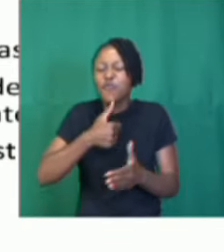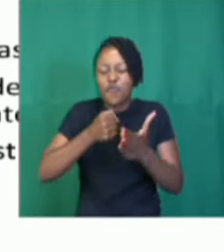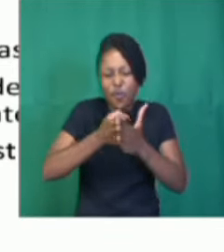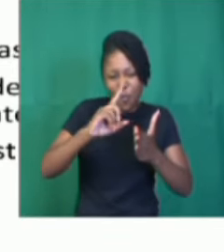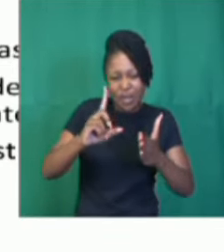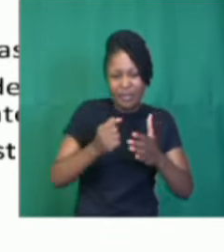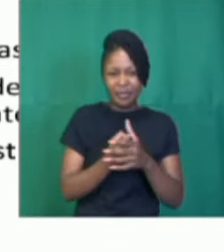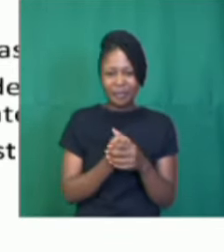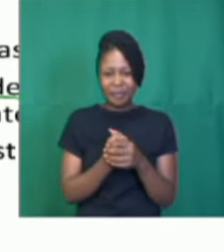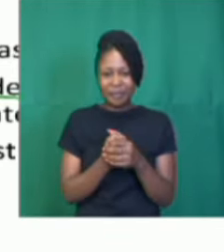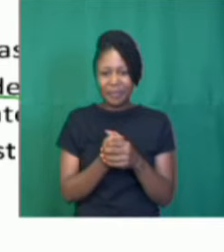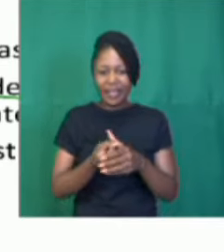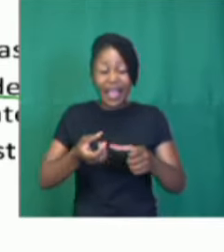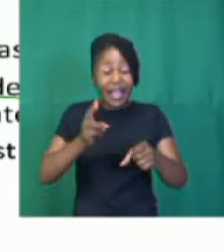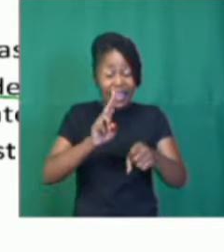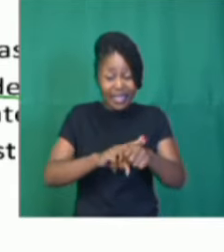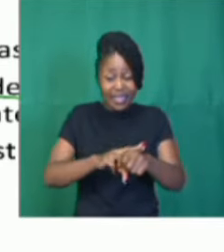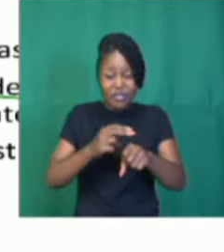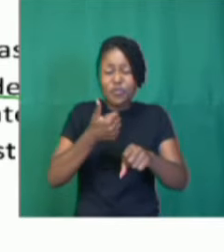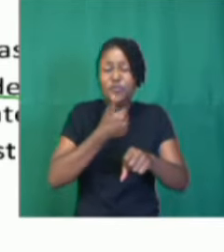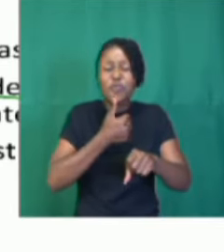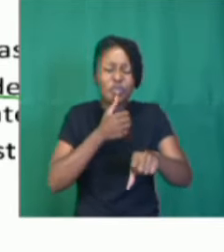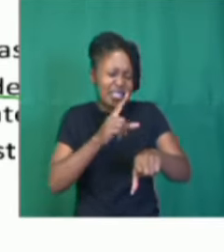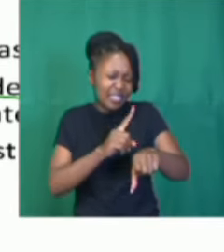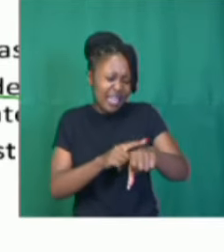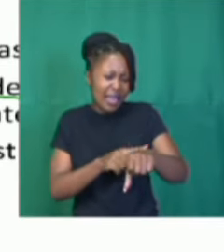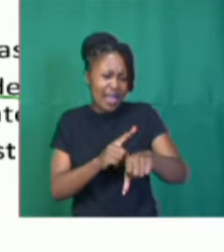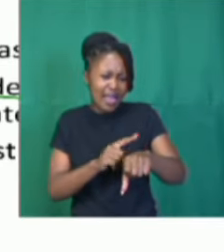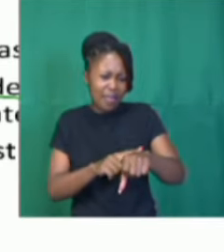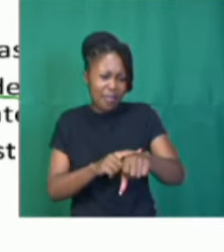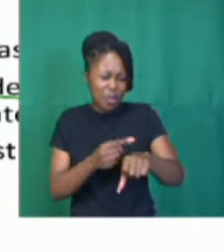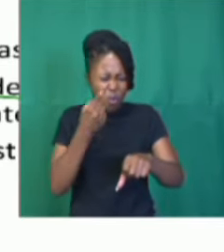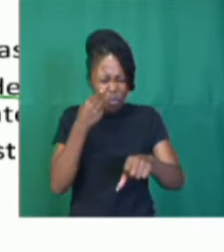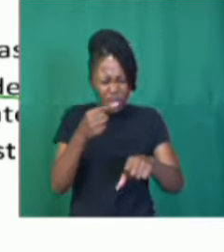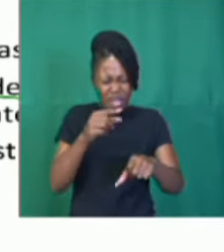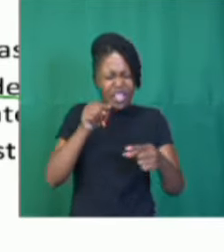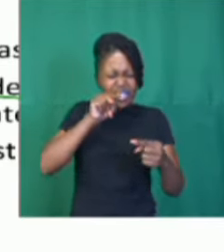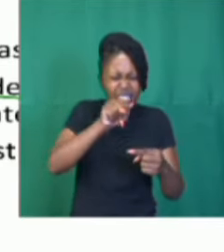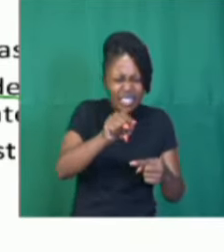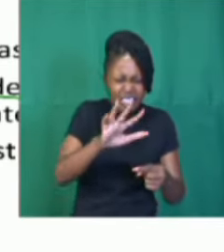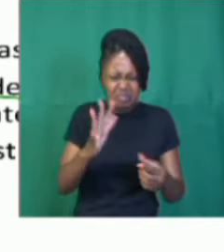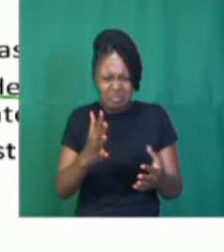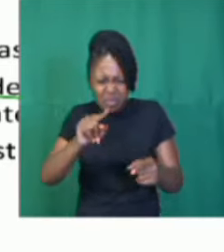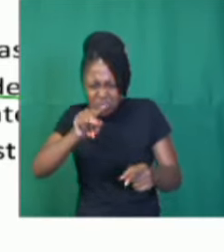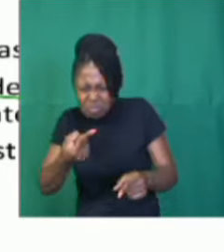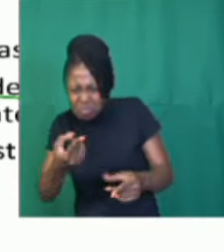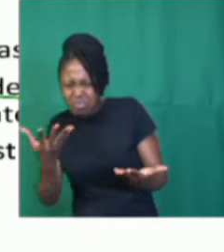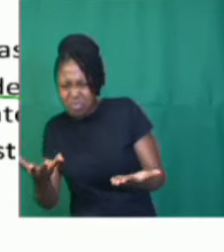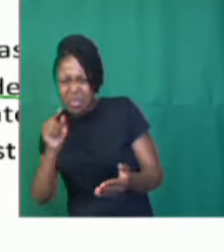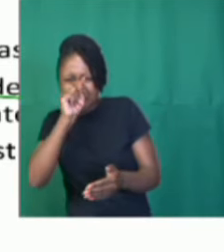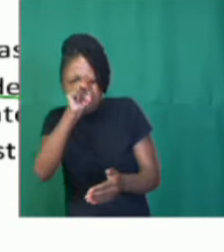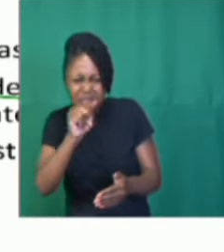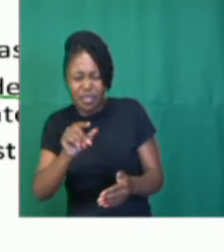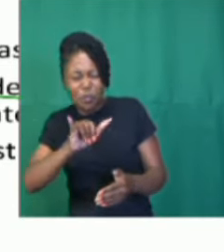time by looking at the literary devices, the punctuation, the choice of words, and what effect is it